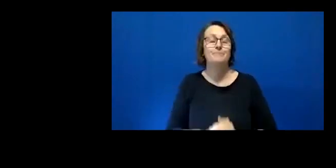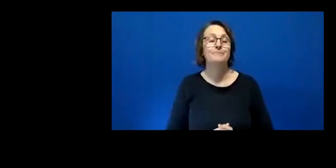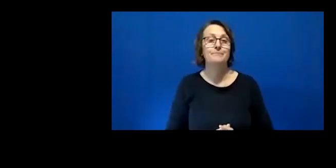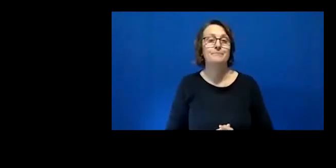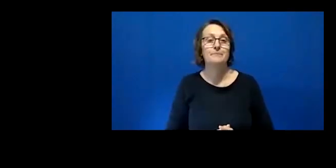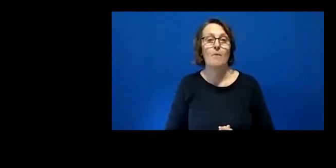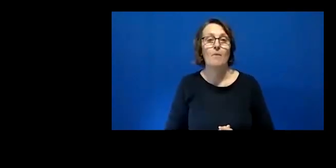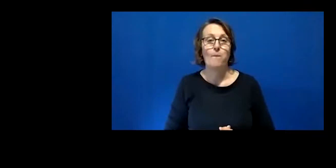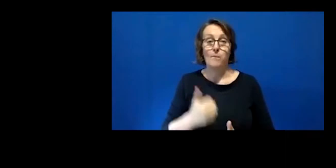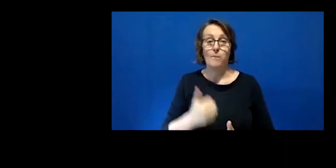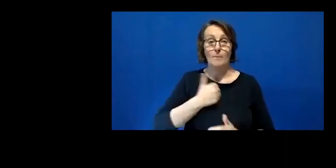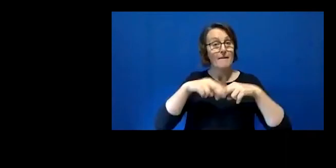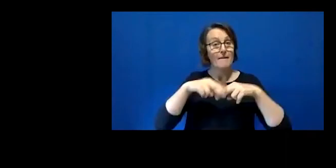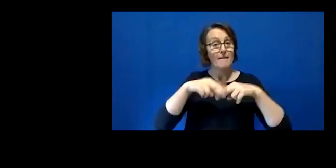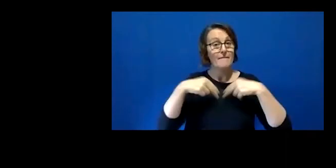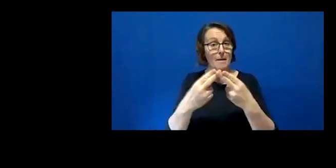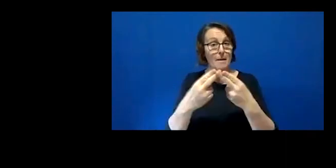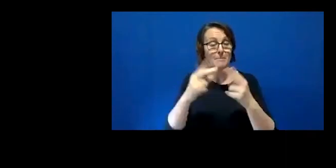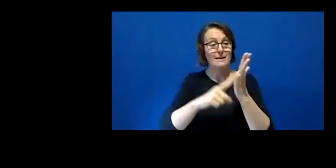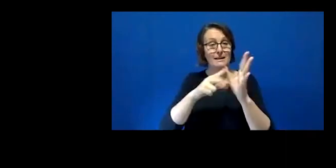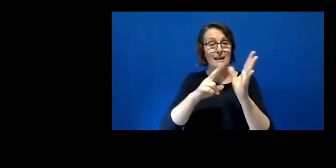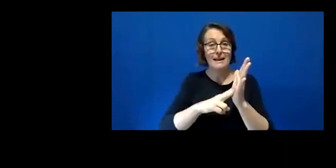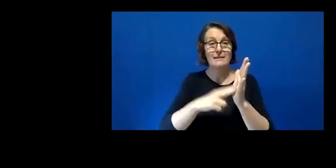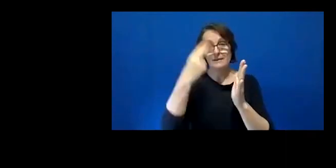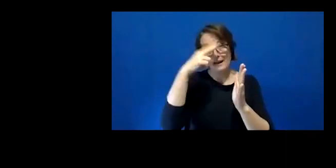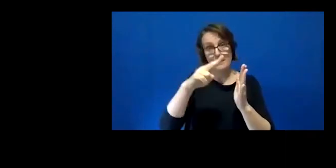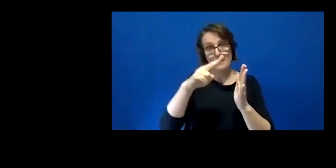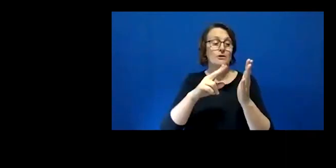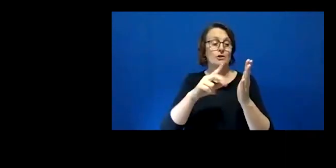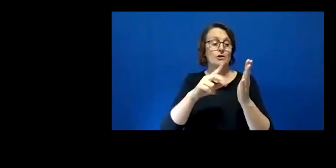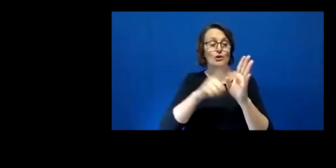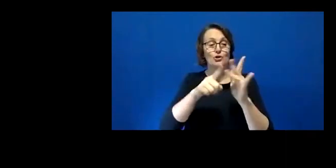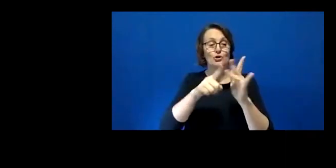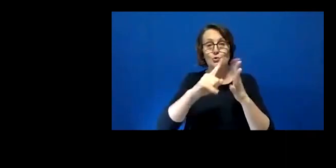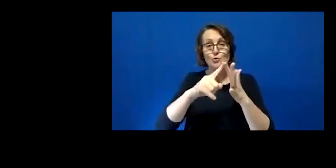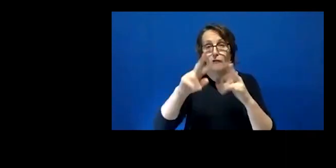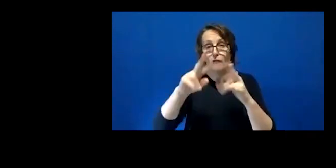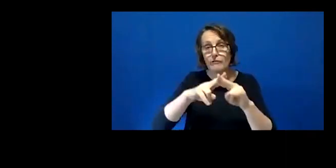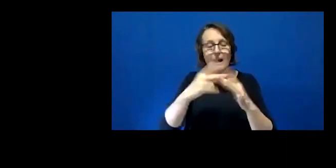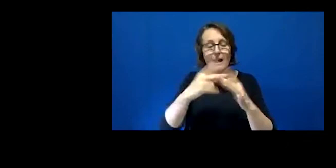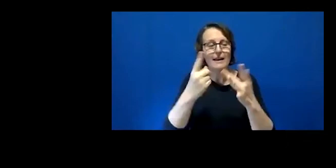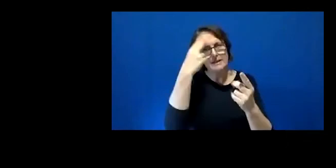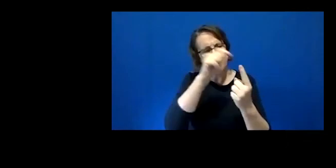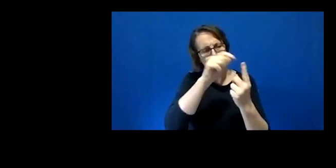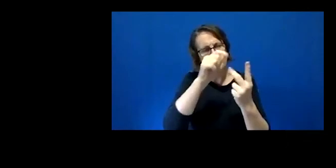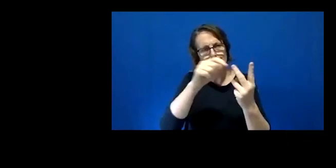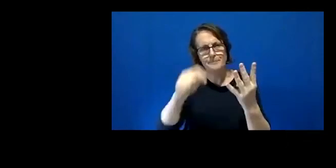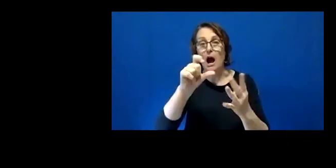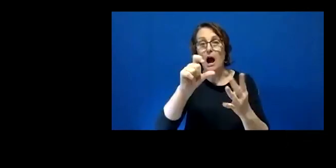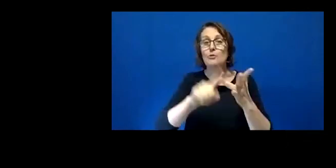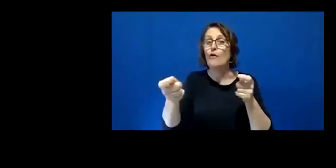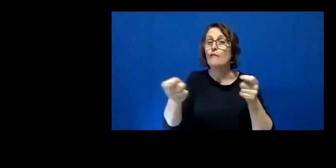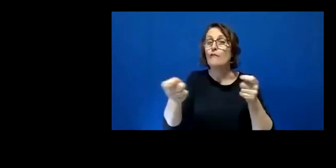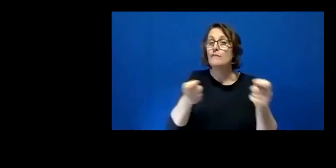And my family clan names are Yusuf, Lim, Kwa, I, and Barura. And I'm also the co-facilitator of Creatives of